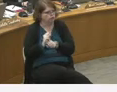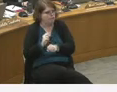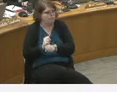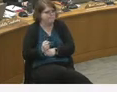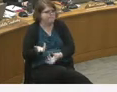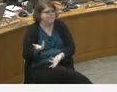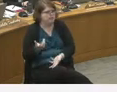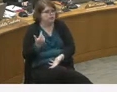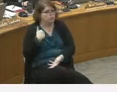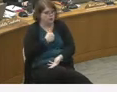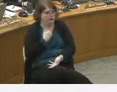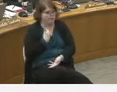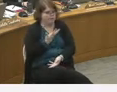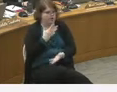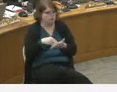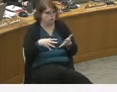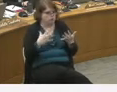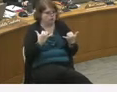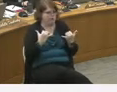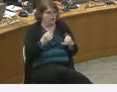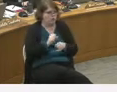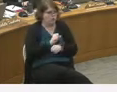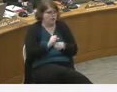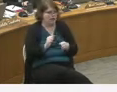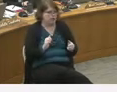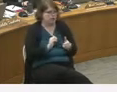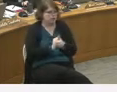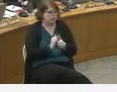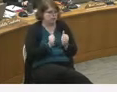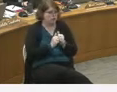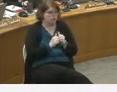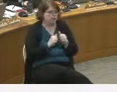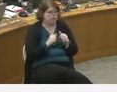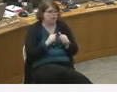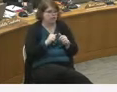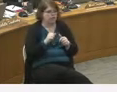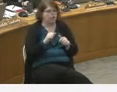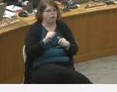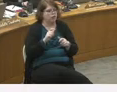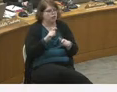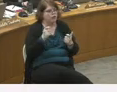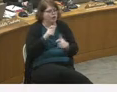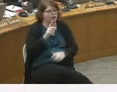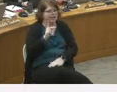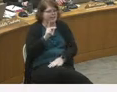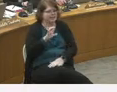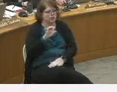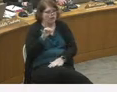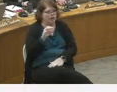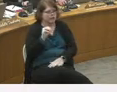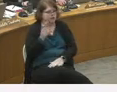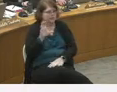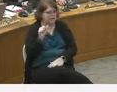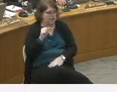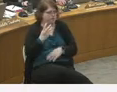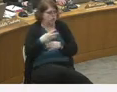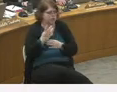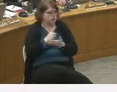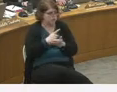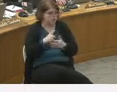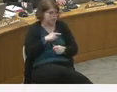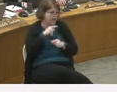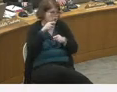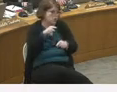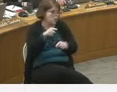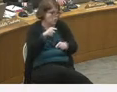so we have five students working right now in partnership with the greater Kansas City YMCAs every four days a week they go on